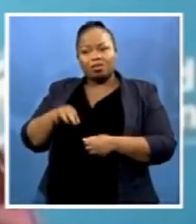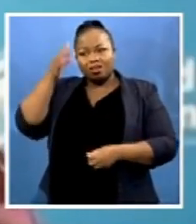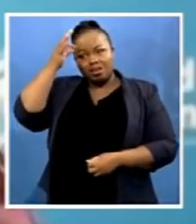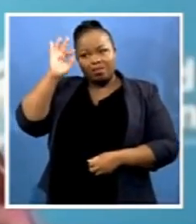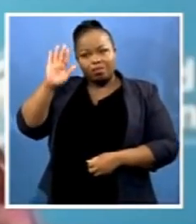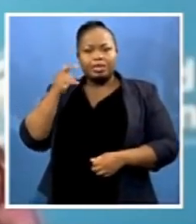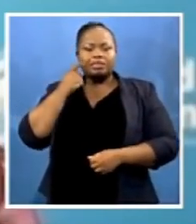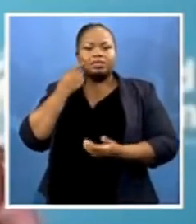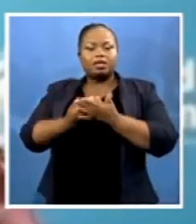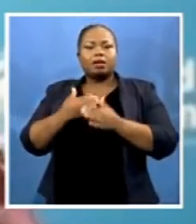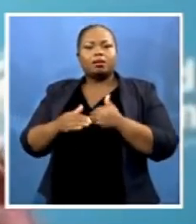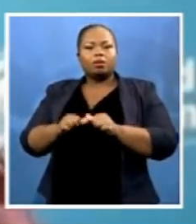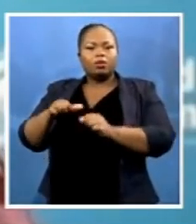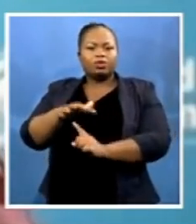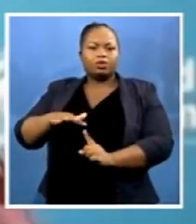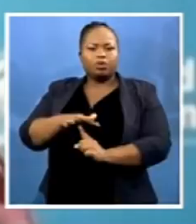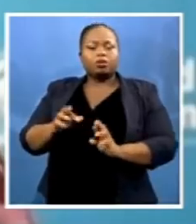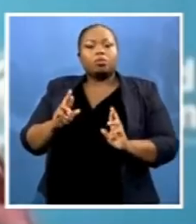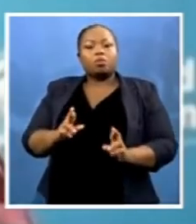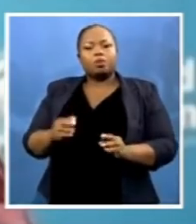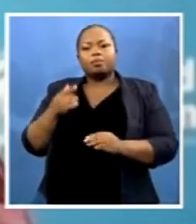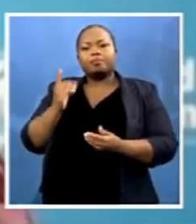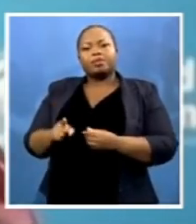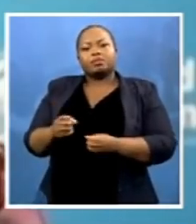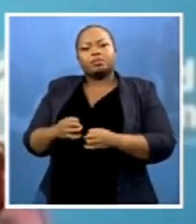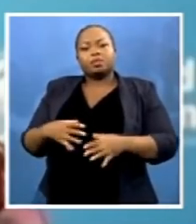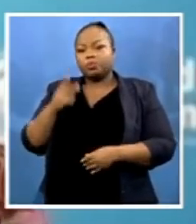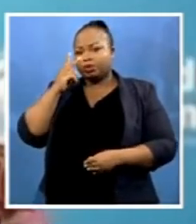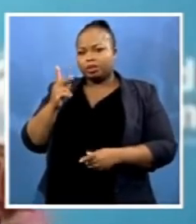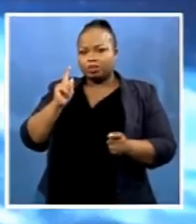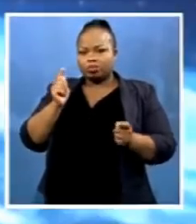hopefully start to see a bending of the curve that is happening at the moment.